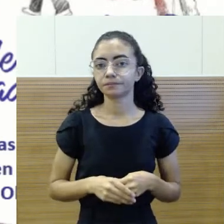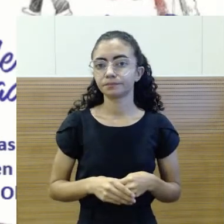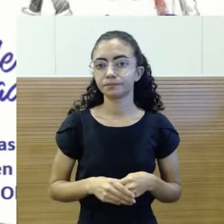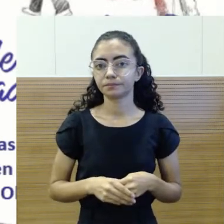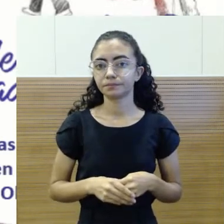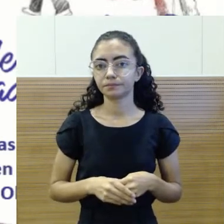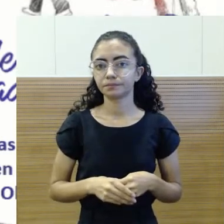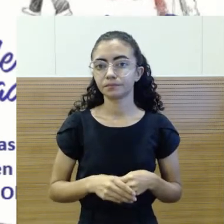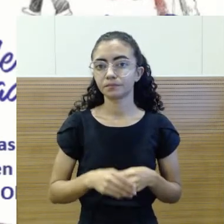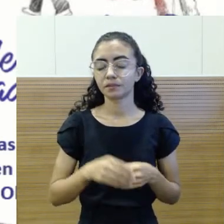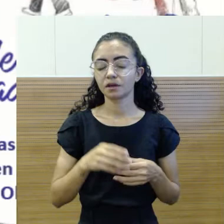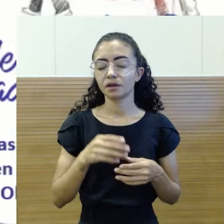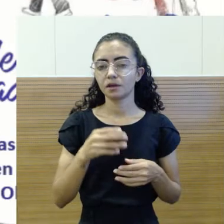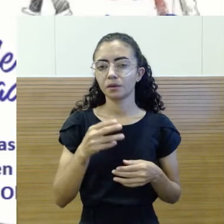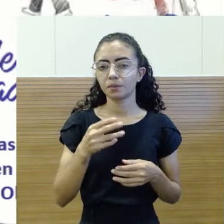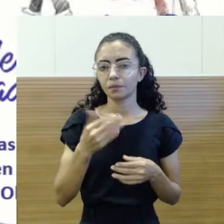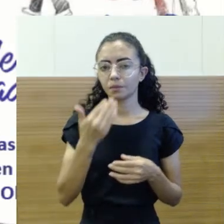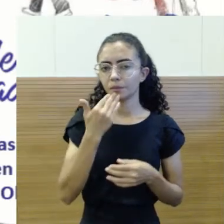Dietary Guidelines.